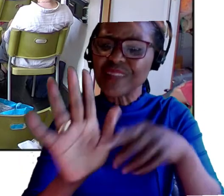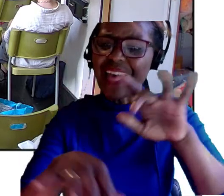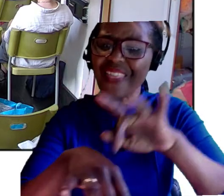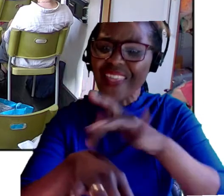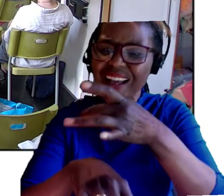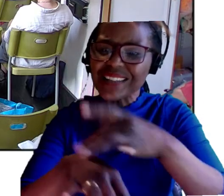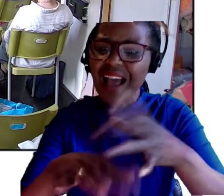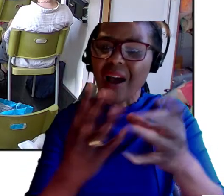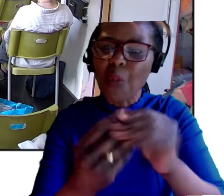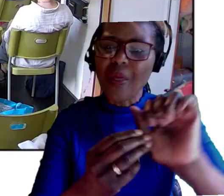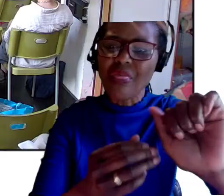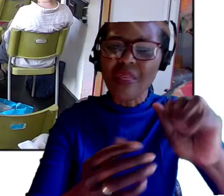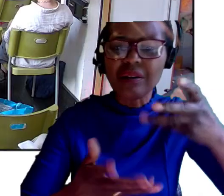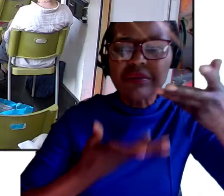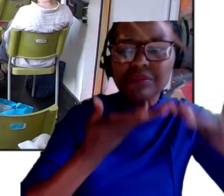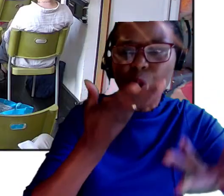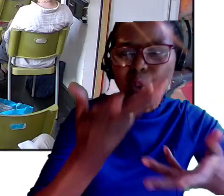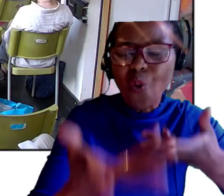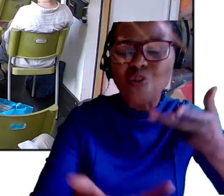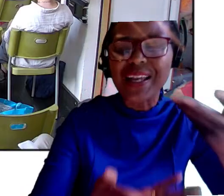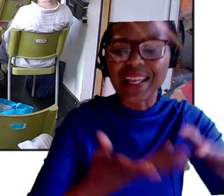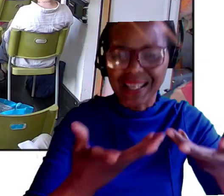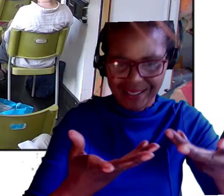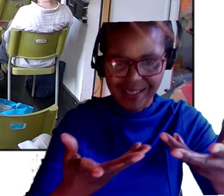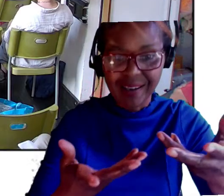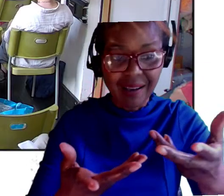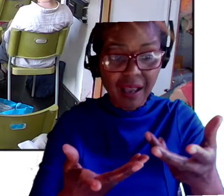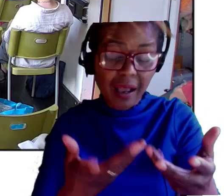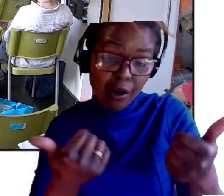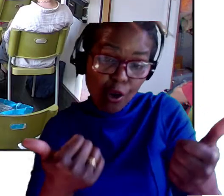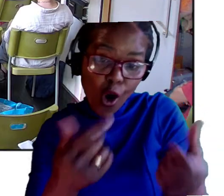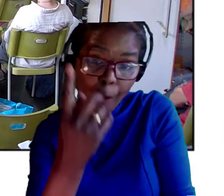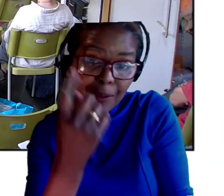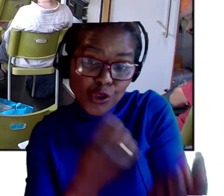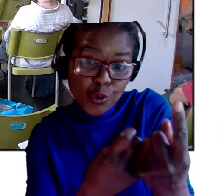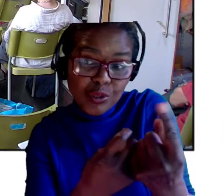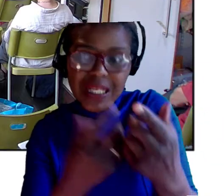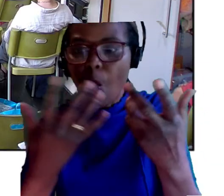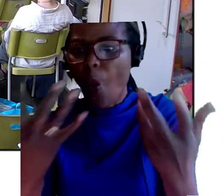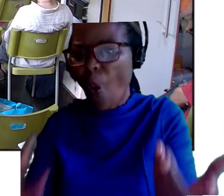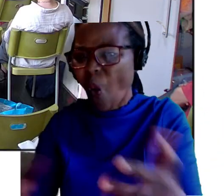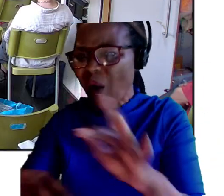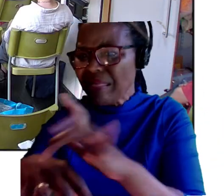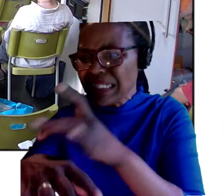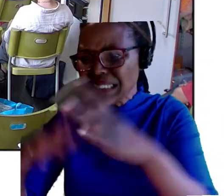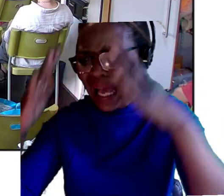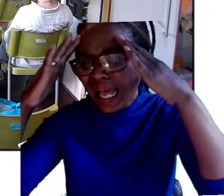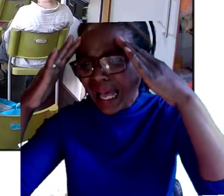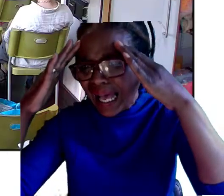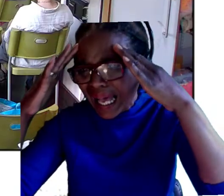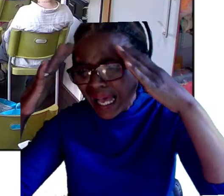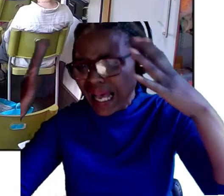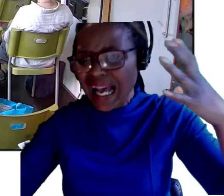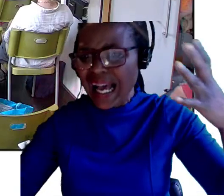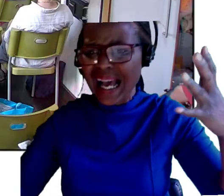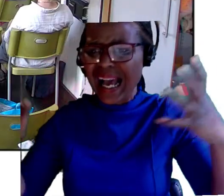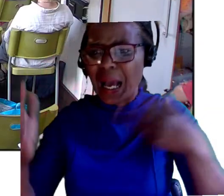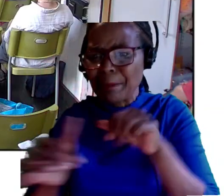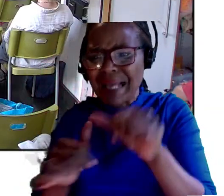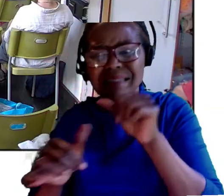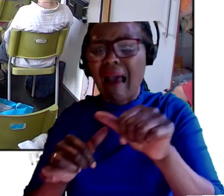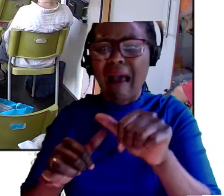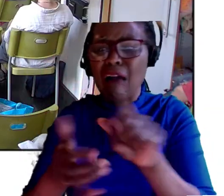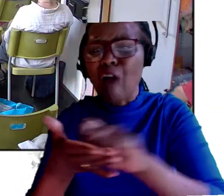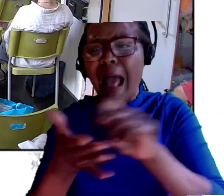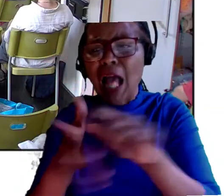that and it's an opportunity, and where you meet that and it sort of makes you want to scream and shout and just wish you'd written a short story. Yeah. You